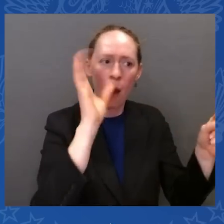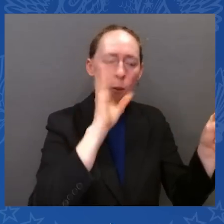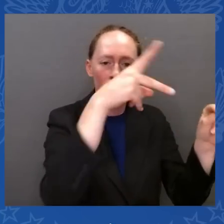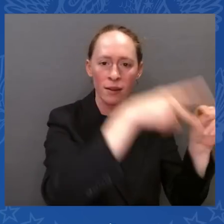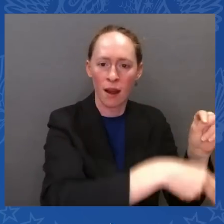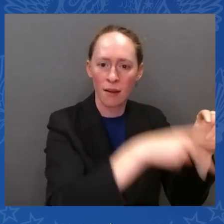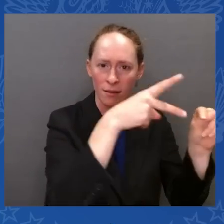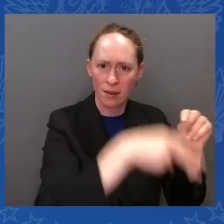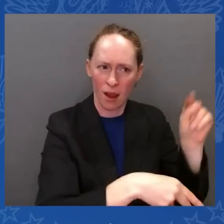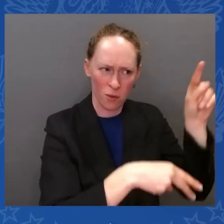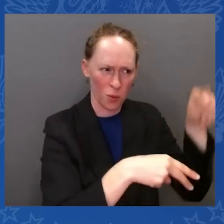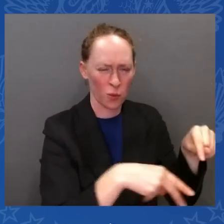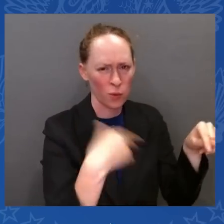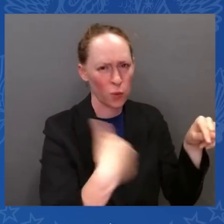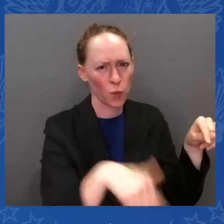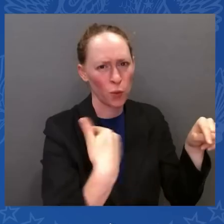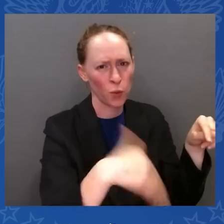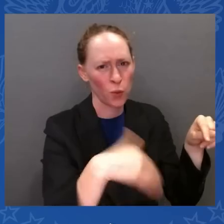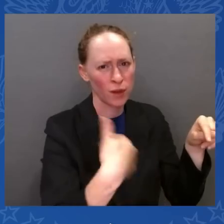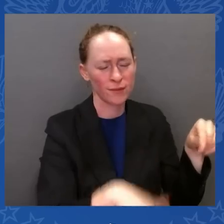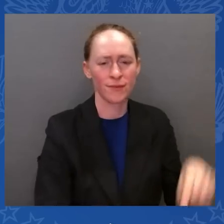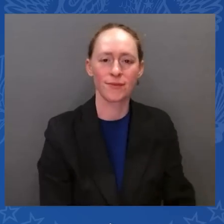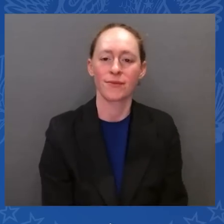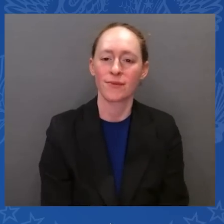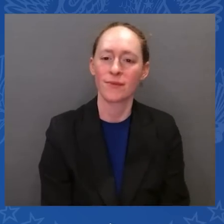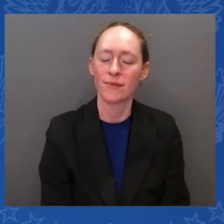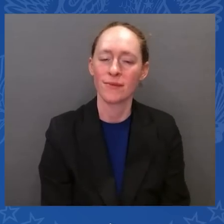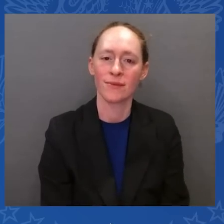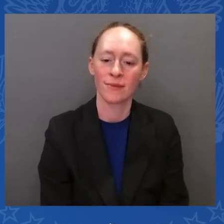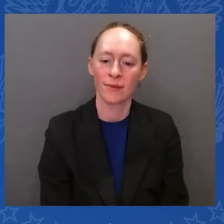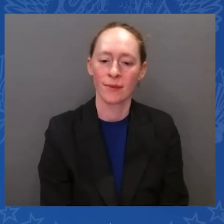to cut? Or just say generically it's going to cut?